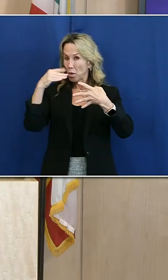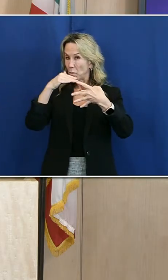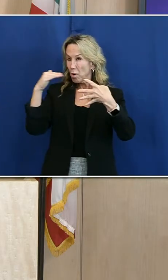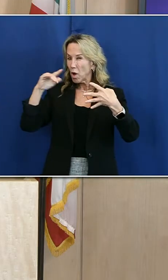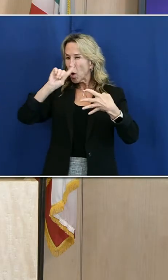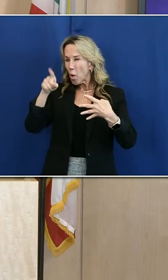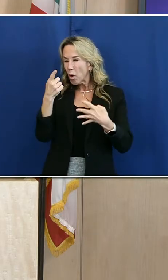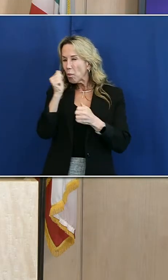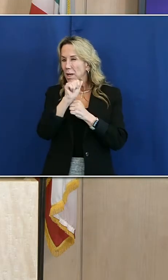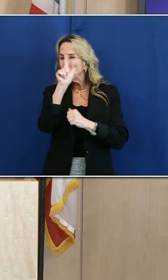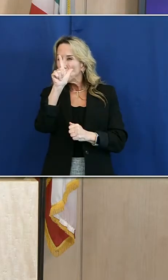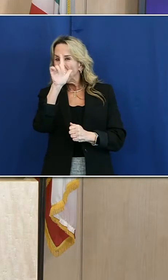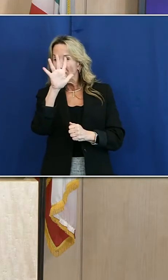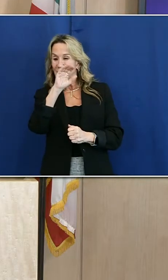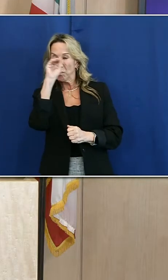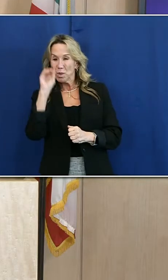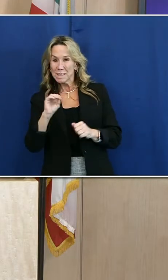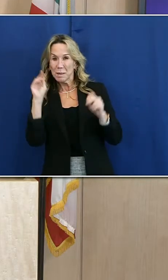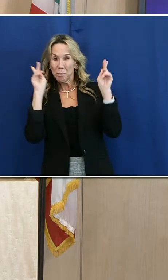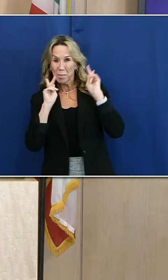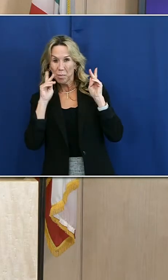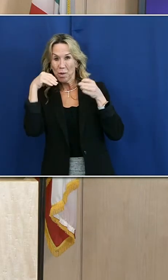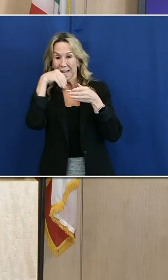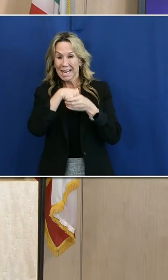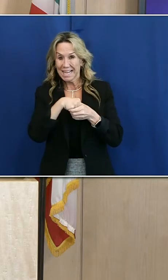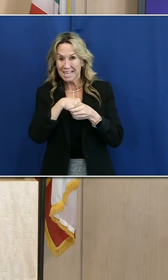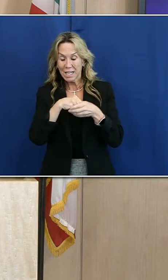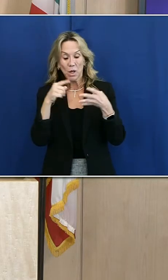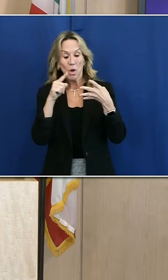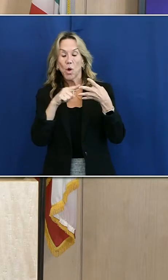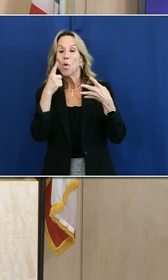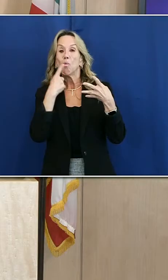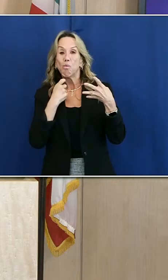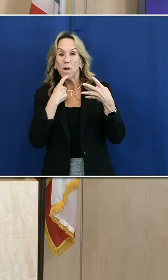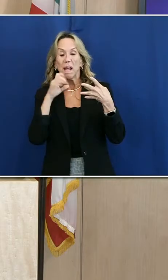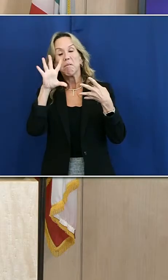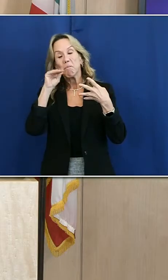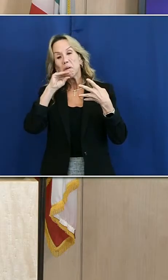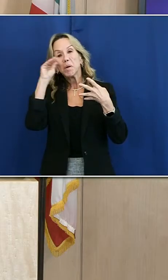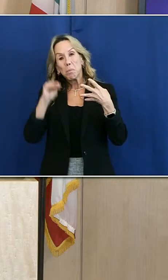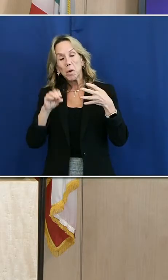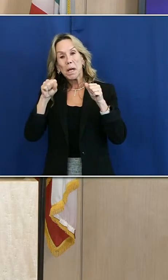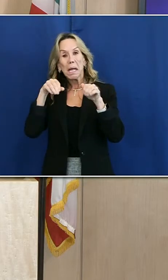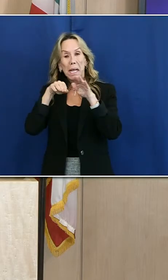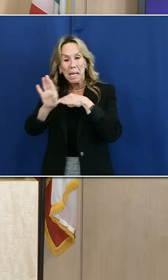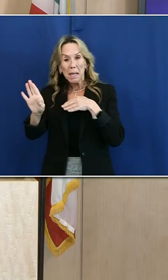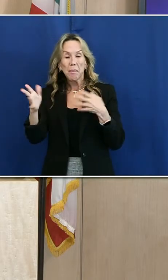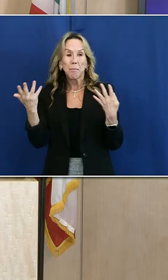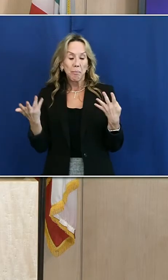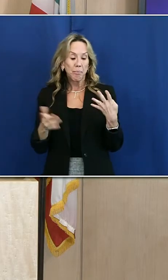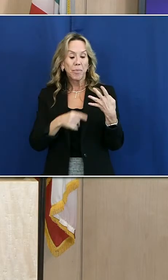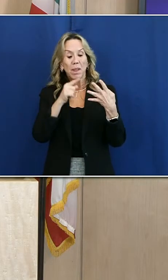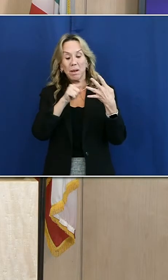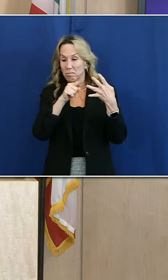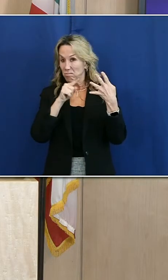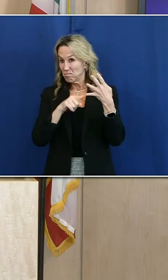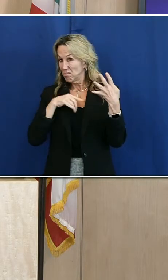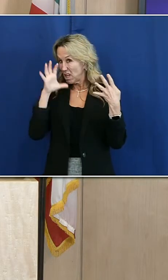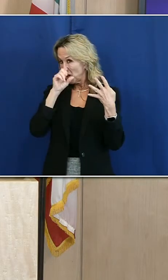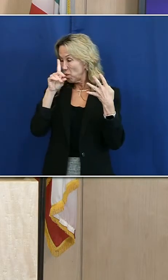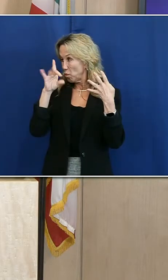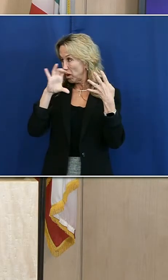max 25% capacity, the red tier at 50% capacity, and then the subsequent tiers, I guess, at